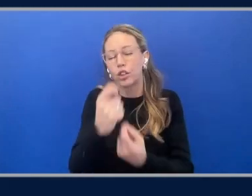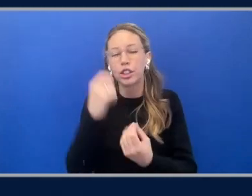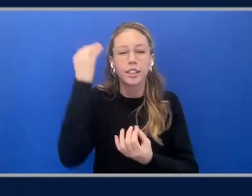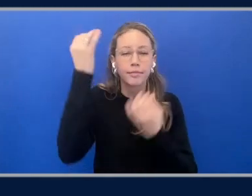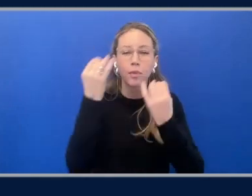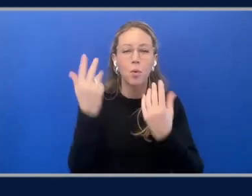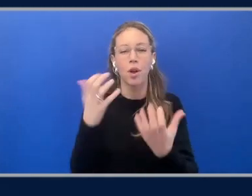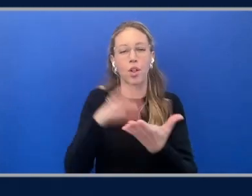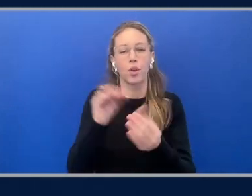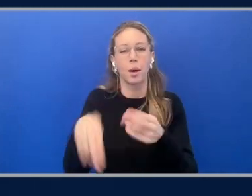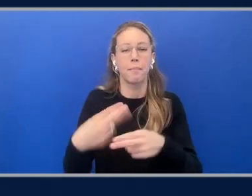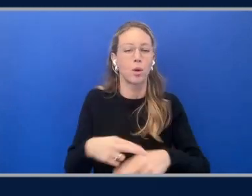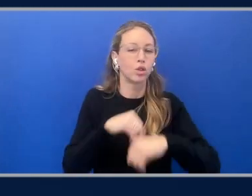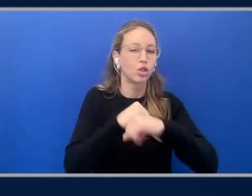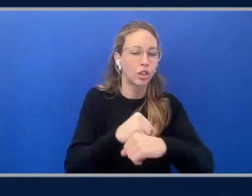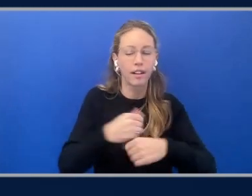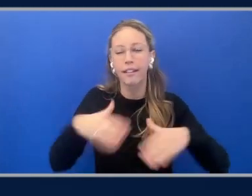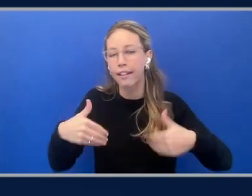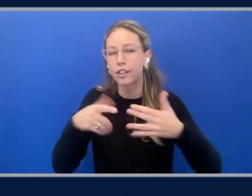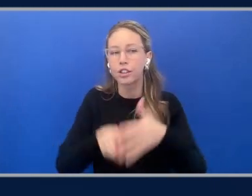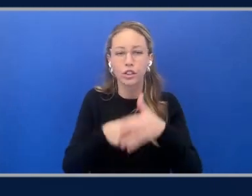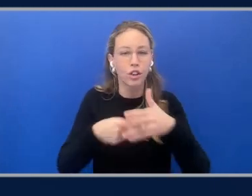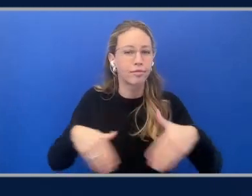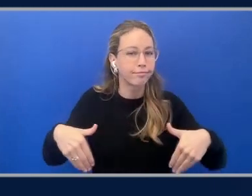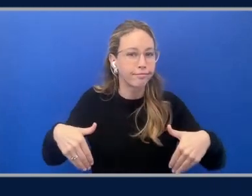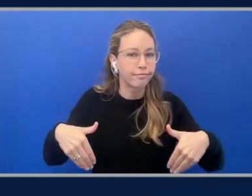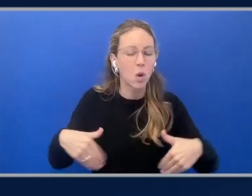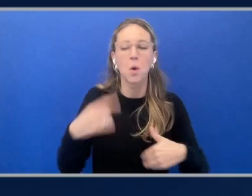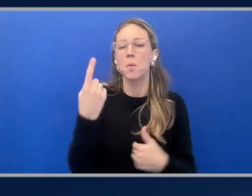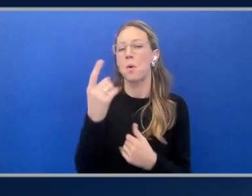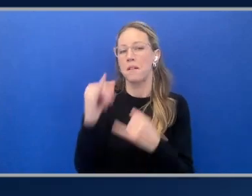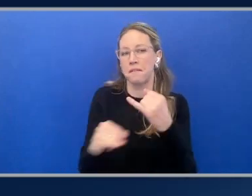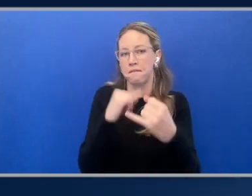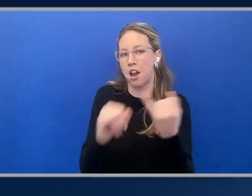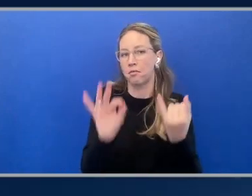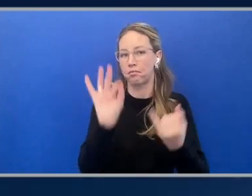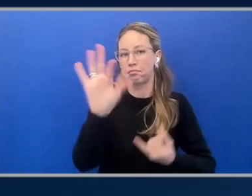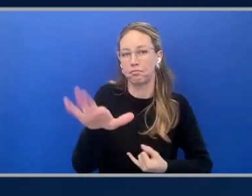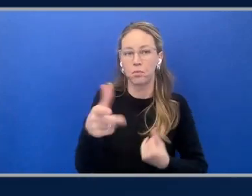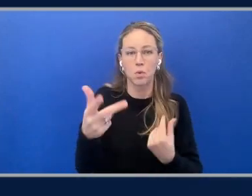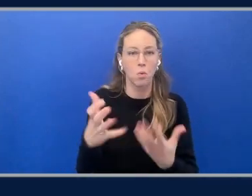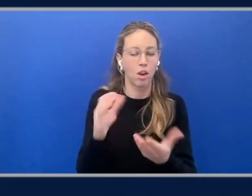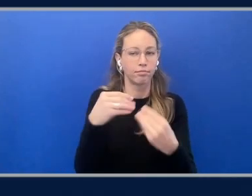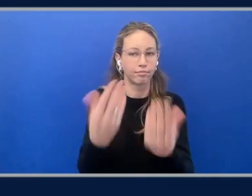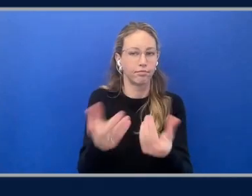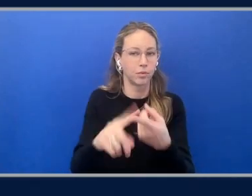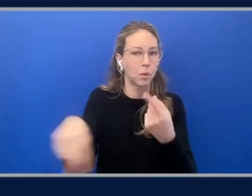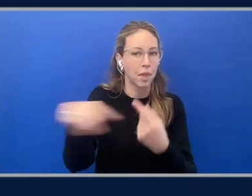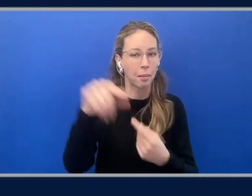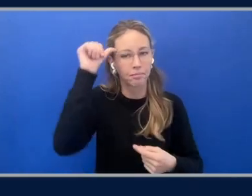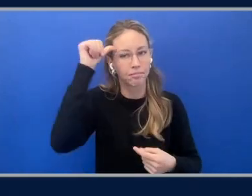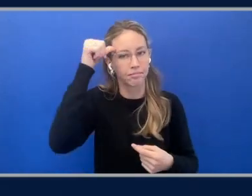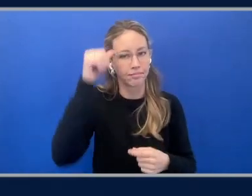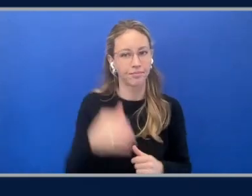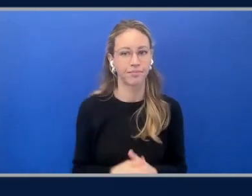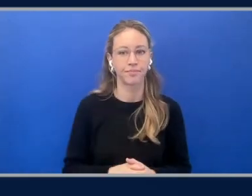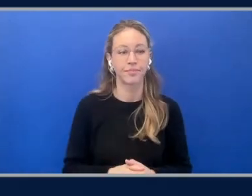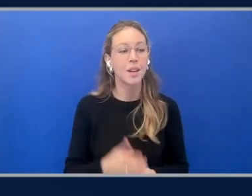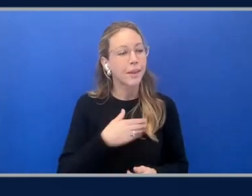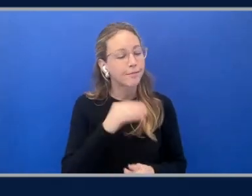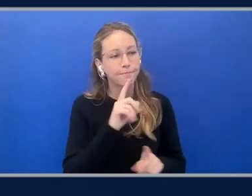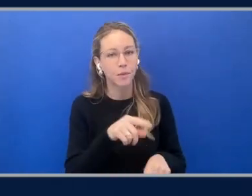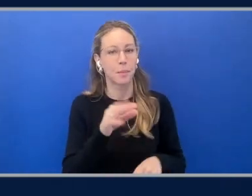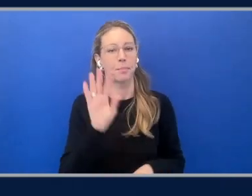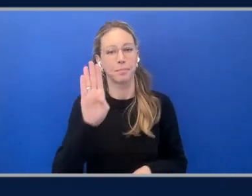to learn about security, haven't quite started yet, what is one final message that you'd like to leave them with? Be curious. Be curious.